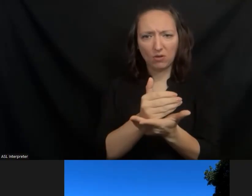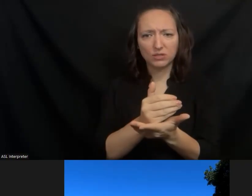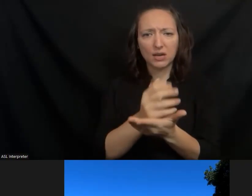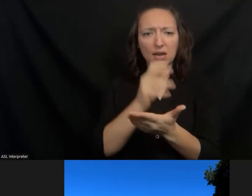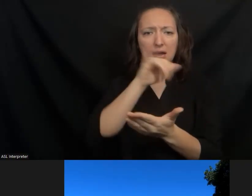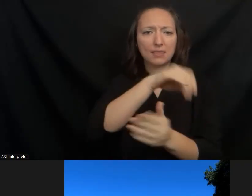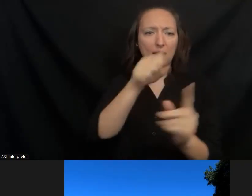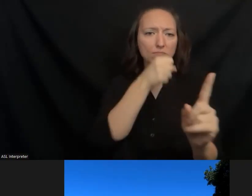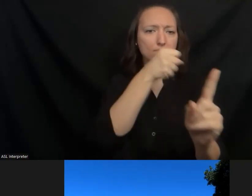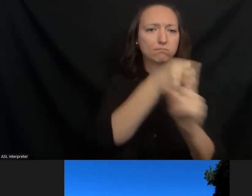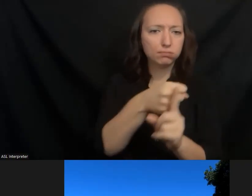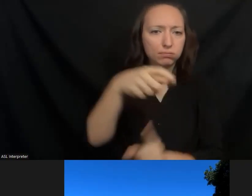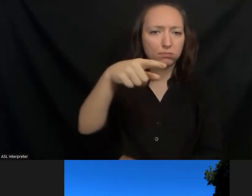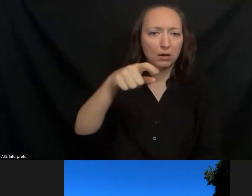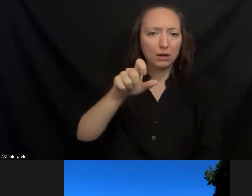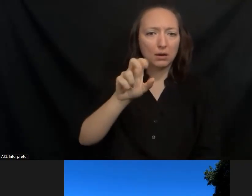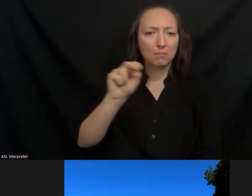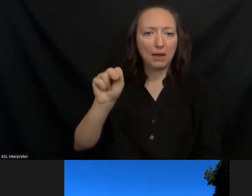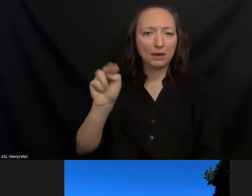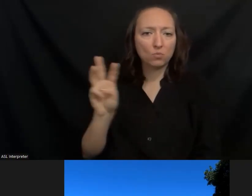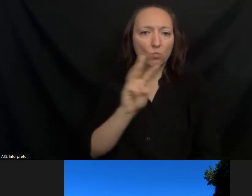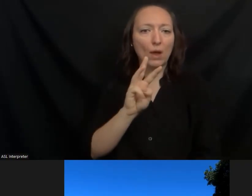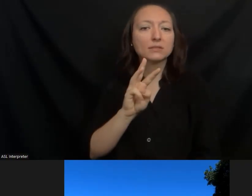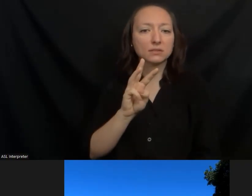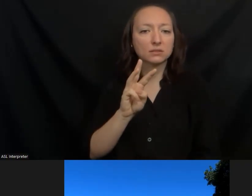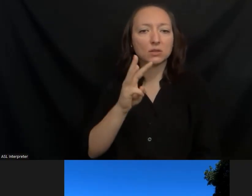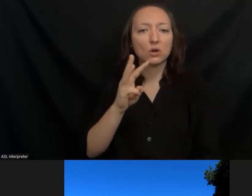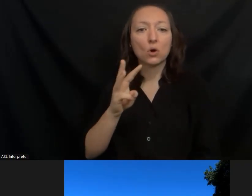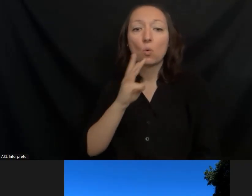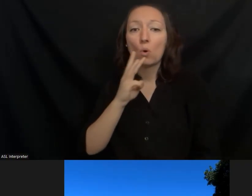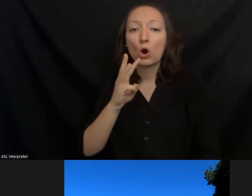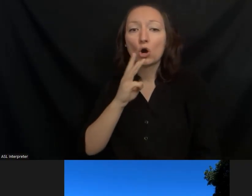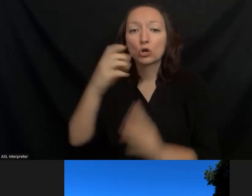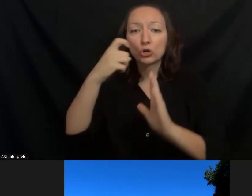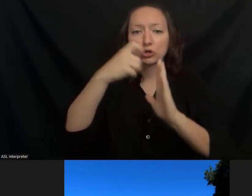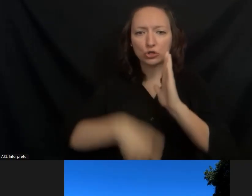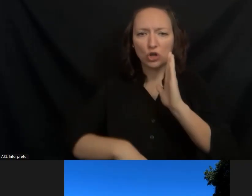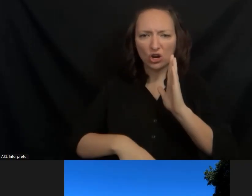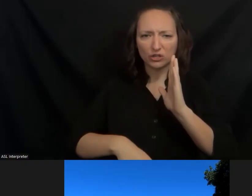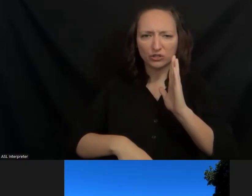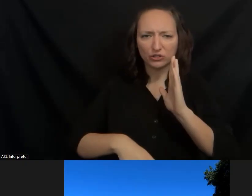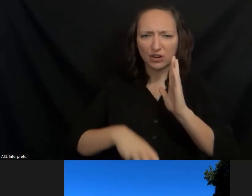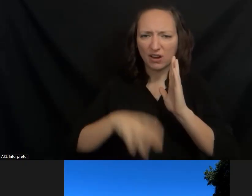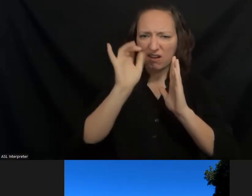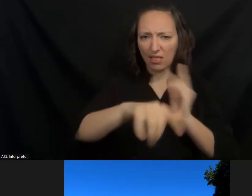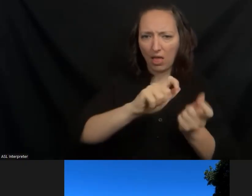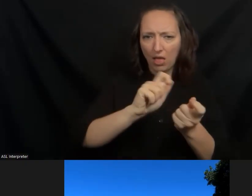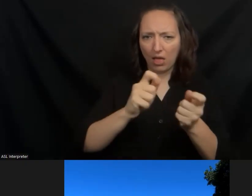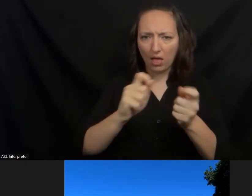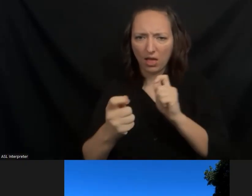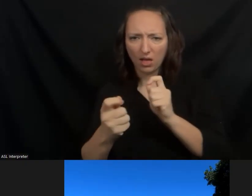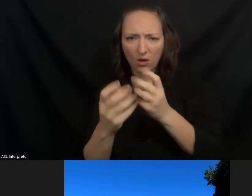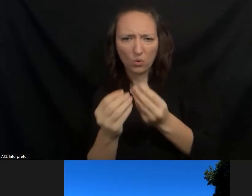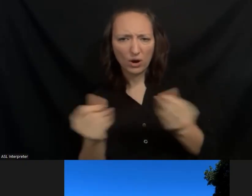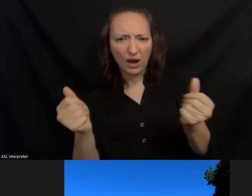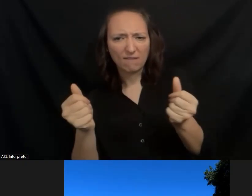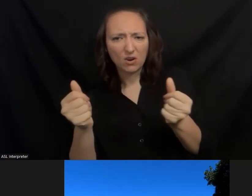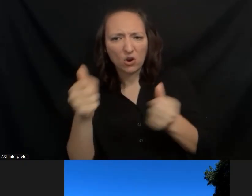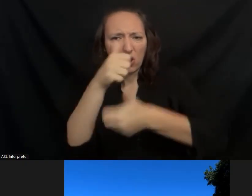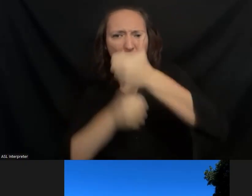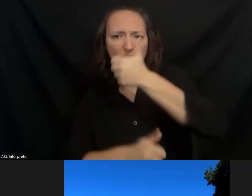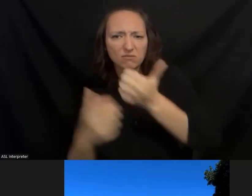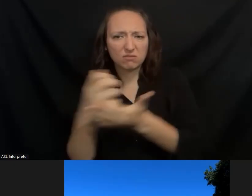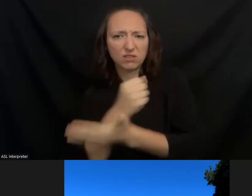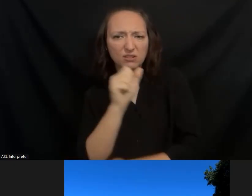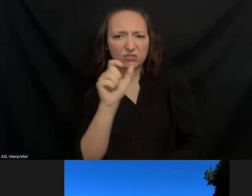be adjusted to recover under collection in 26. I could not put that together. Sure. So what that